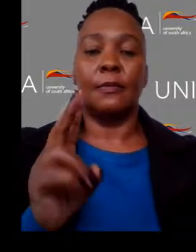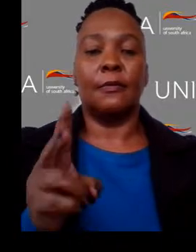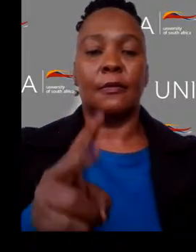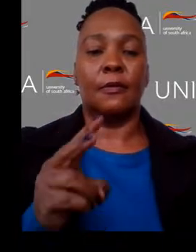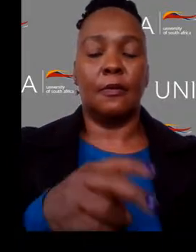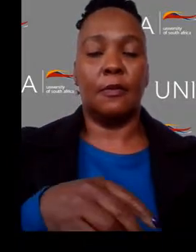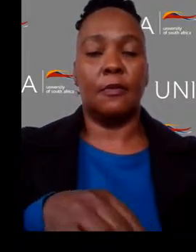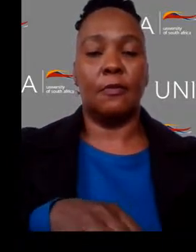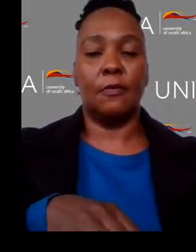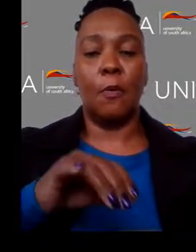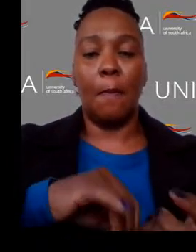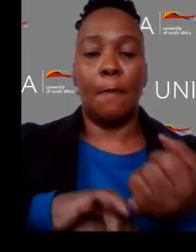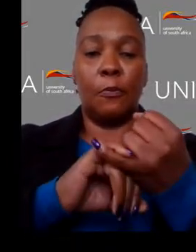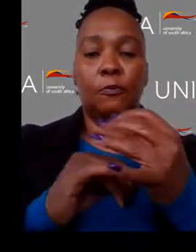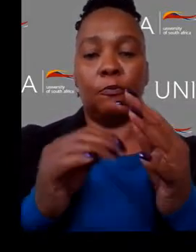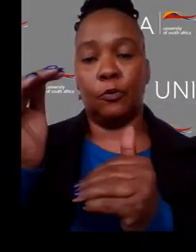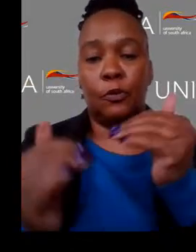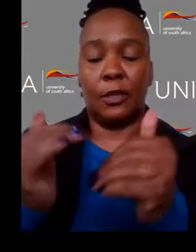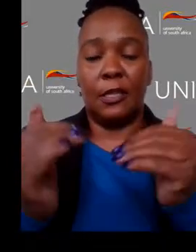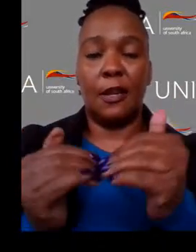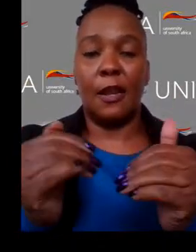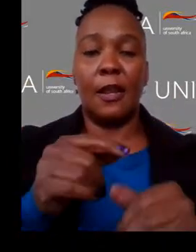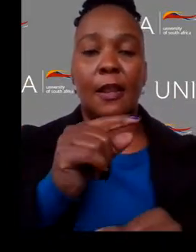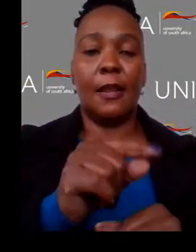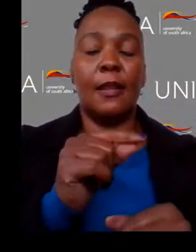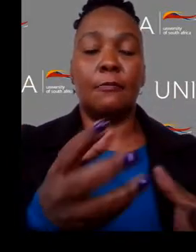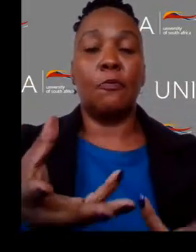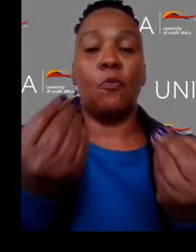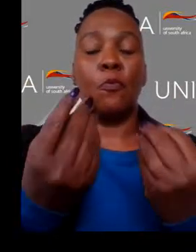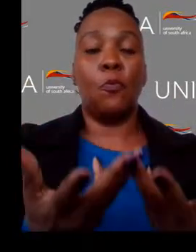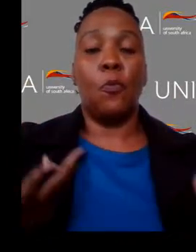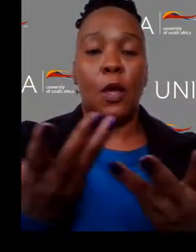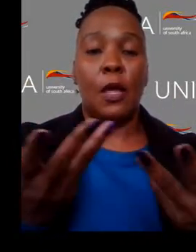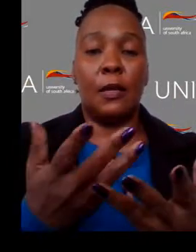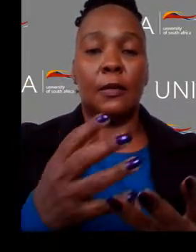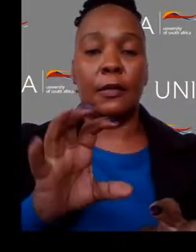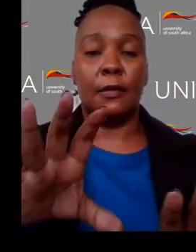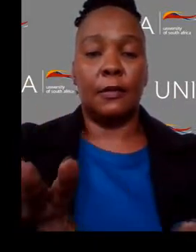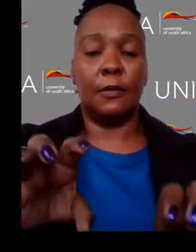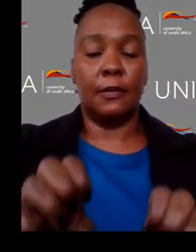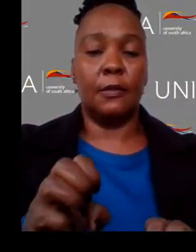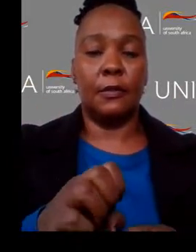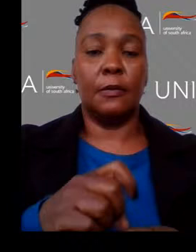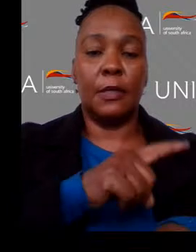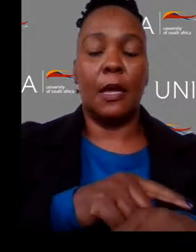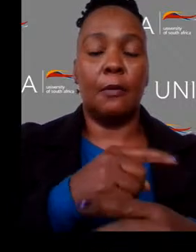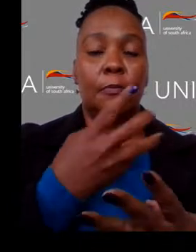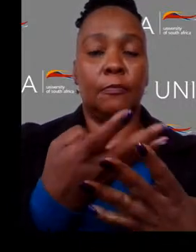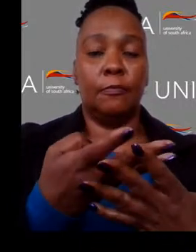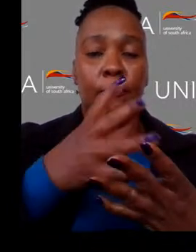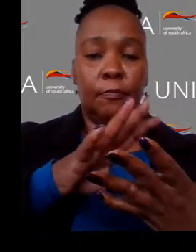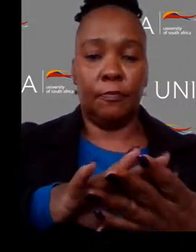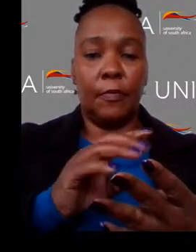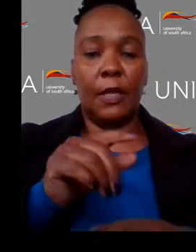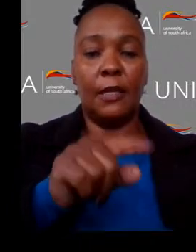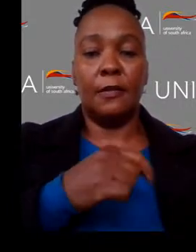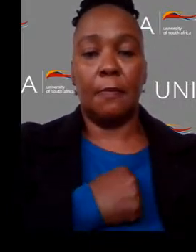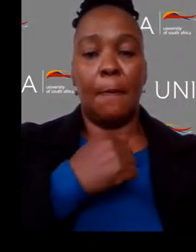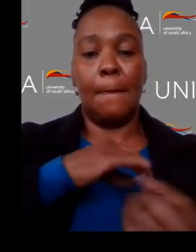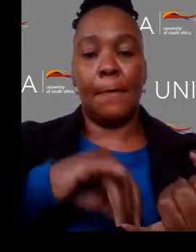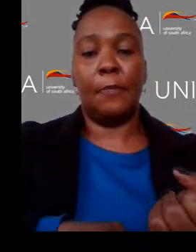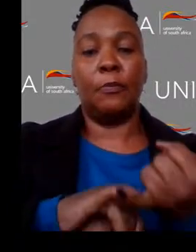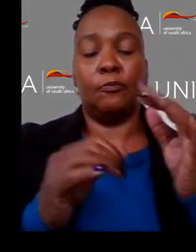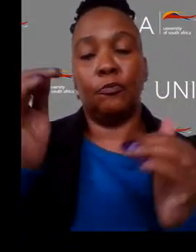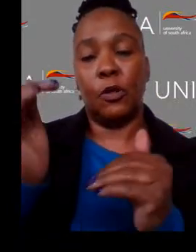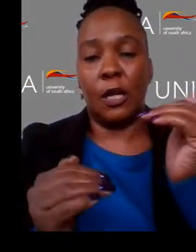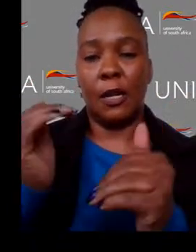module arrangement, that you will find also on your exams timetable. Now, as this mentions, this is by module arrangement. So these ones